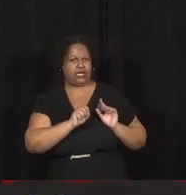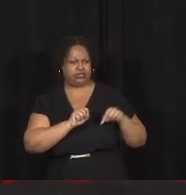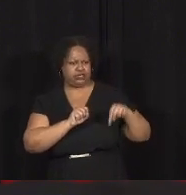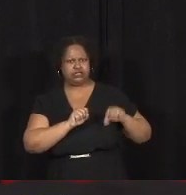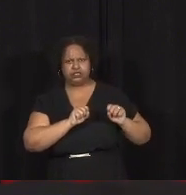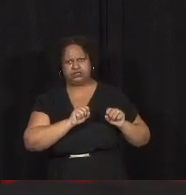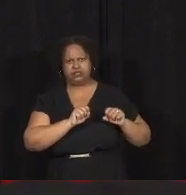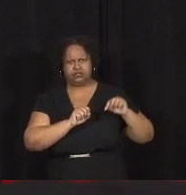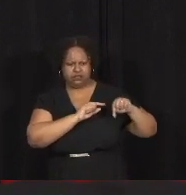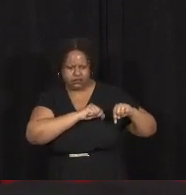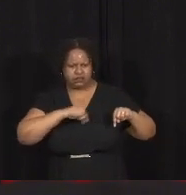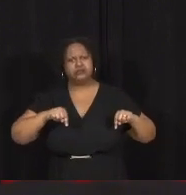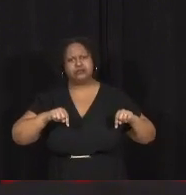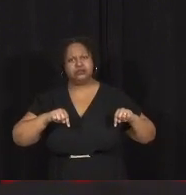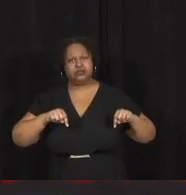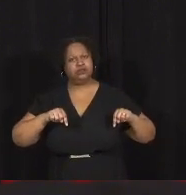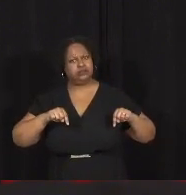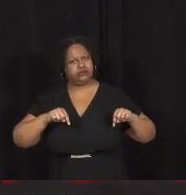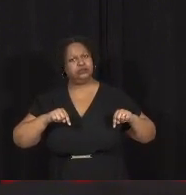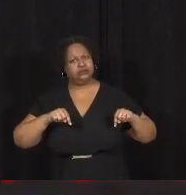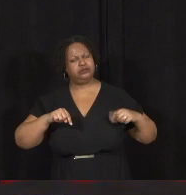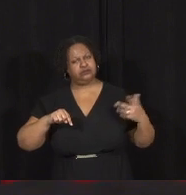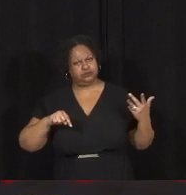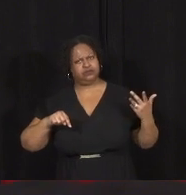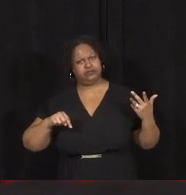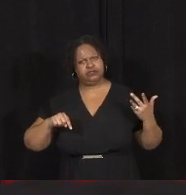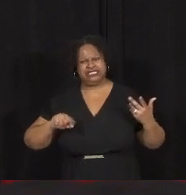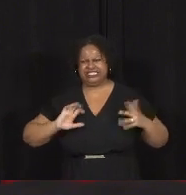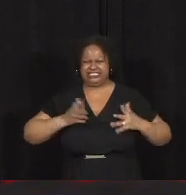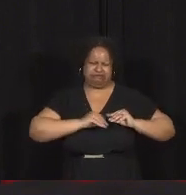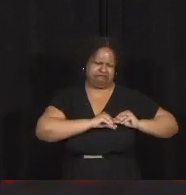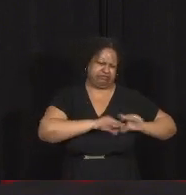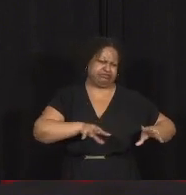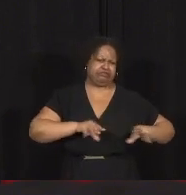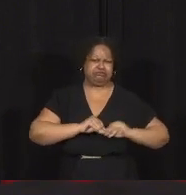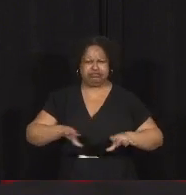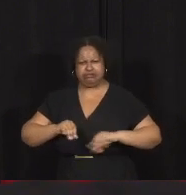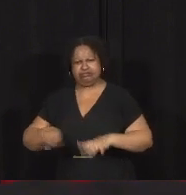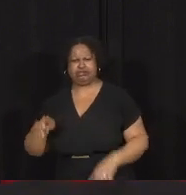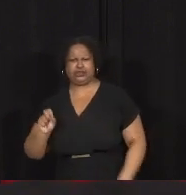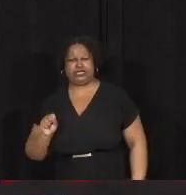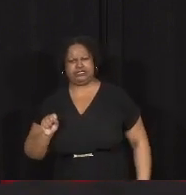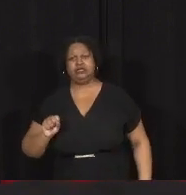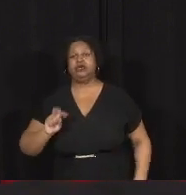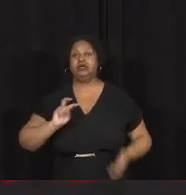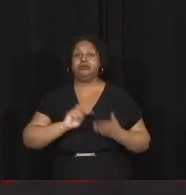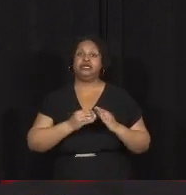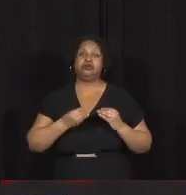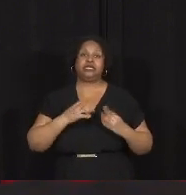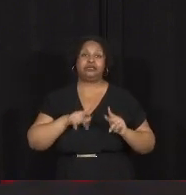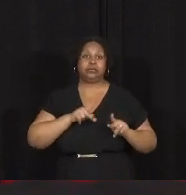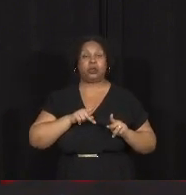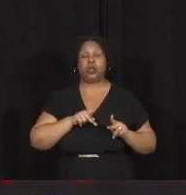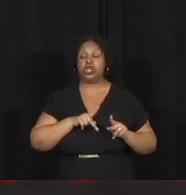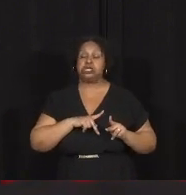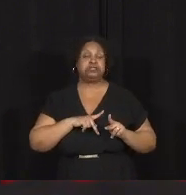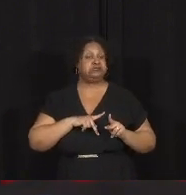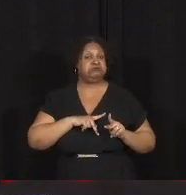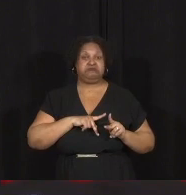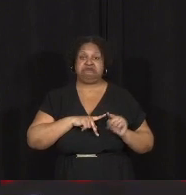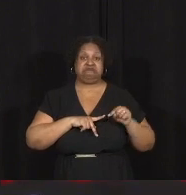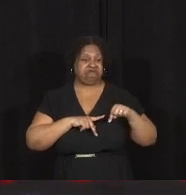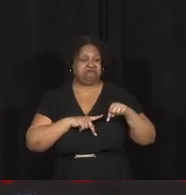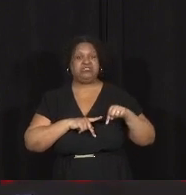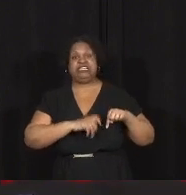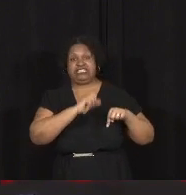is highly prevalent. And so many of these people, again, quite innocently, can travel back from the United